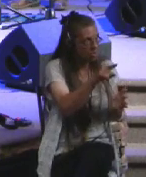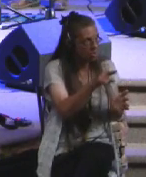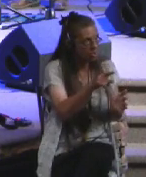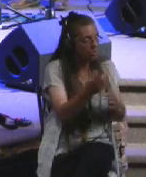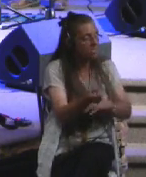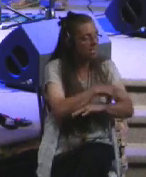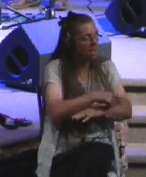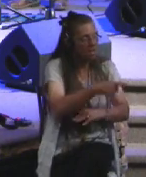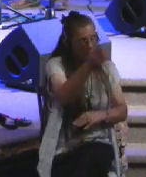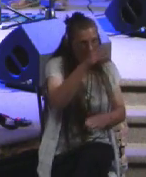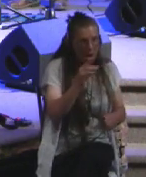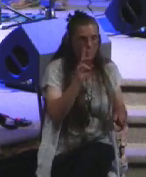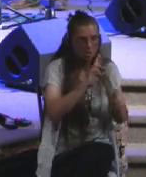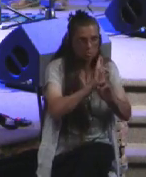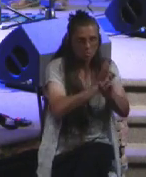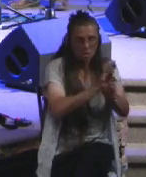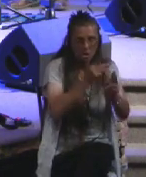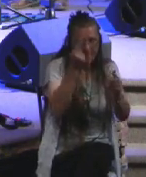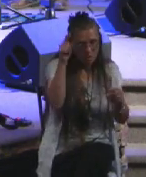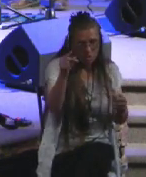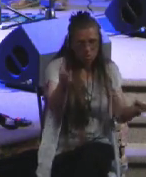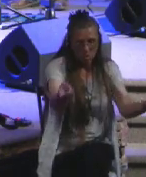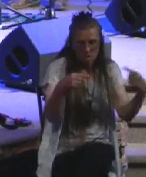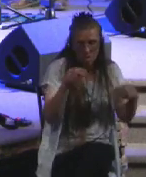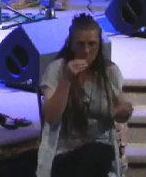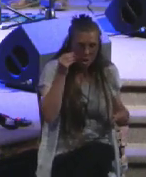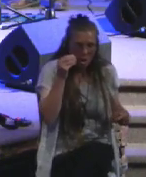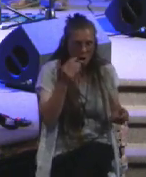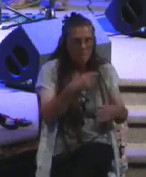God's ready for you to come home and make things right.